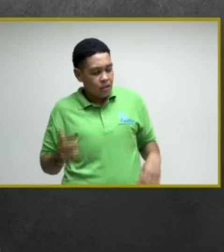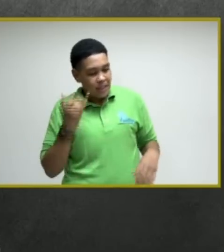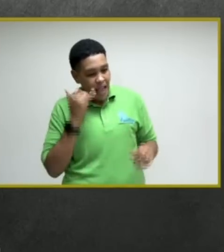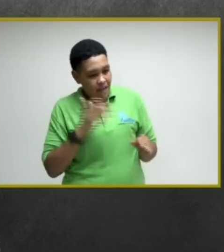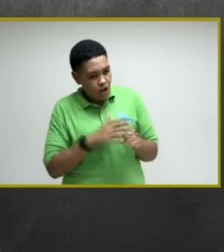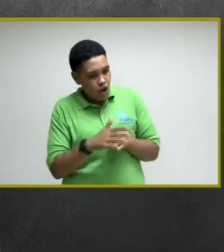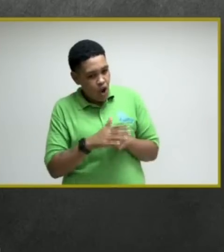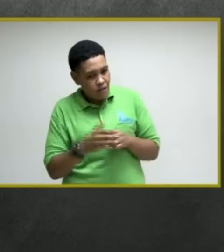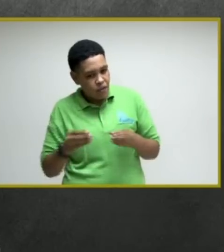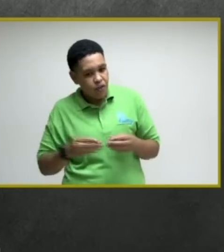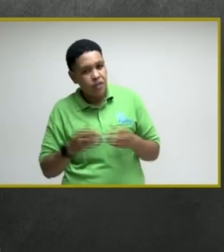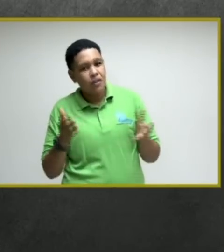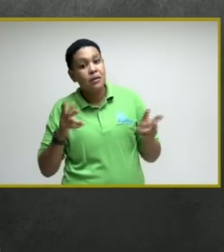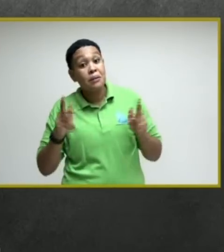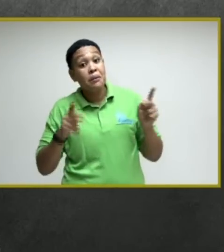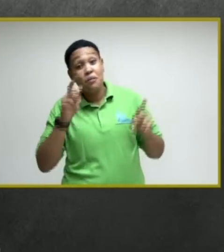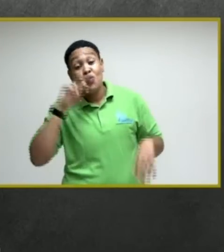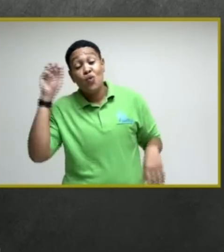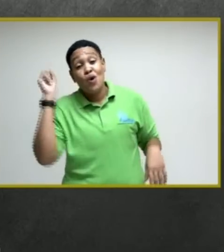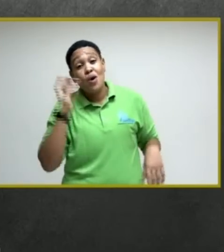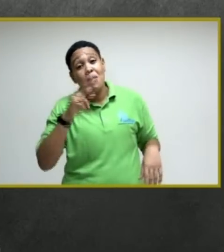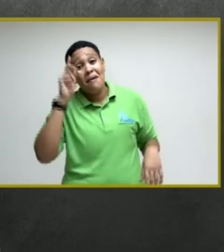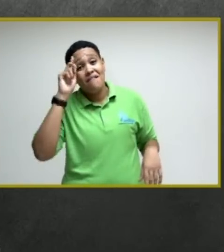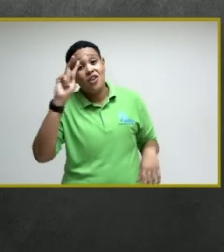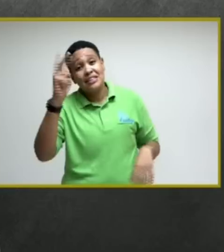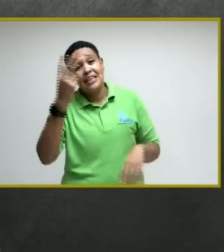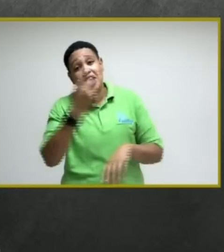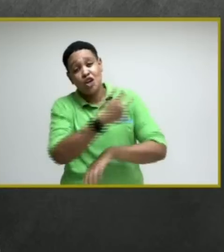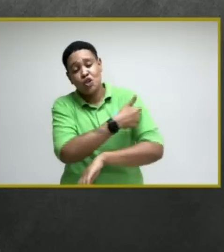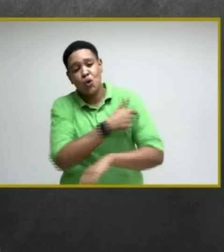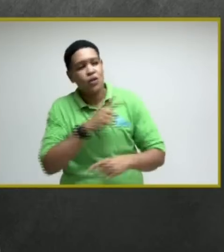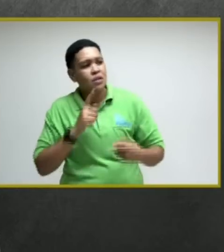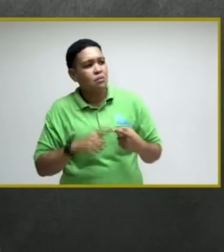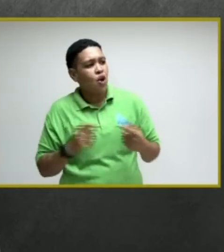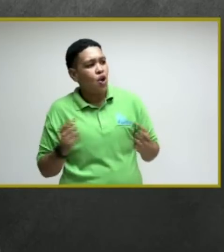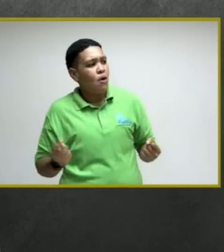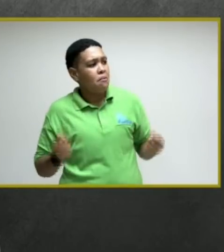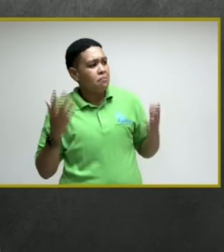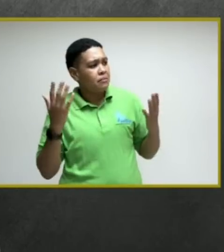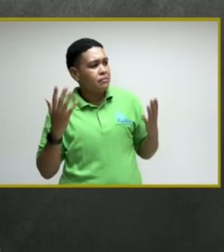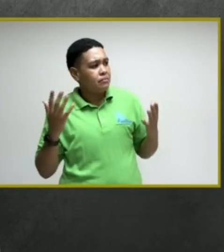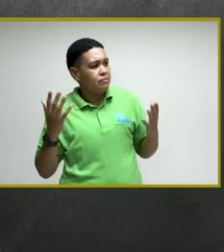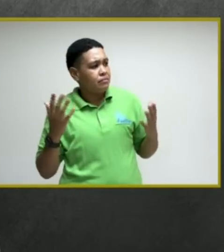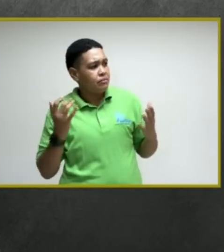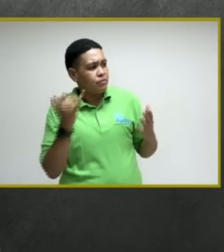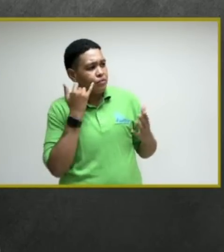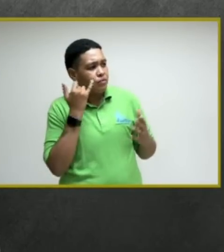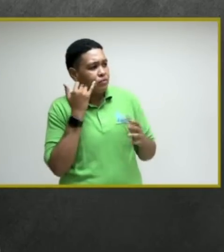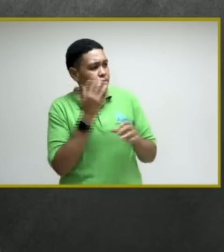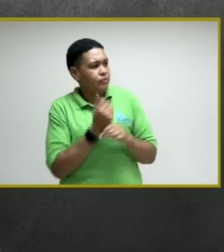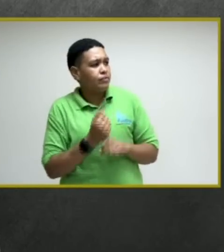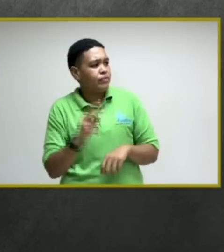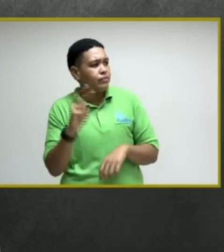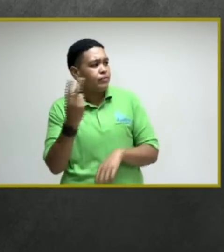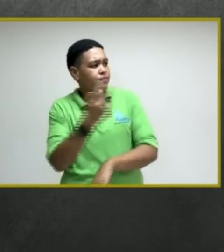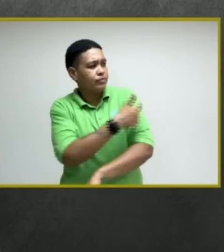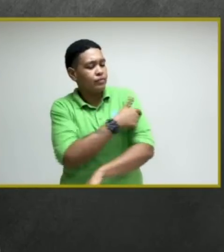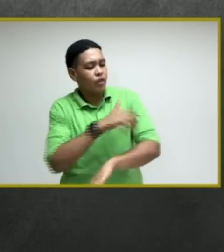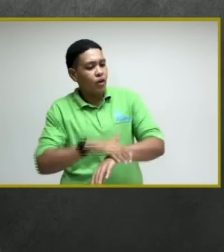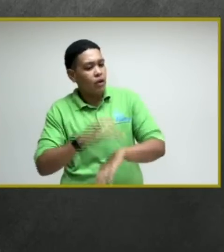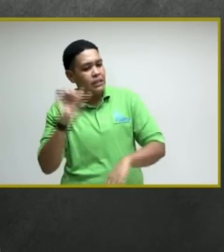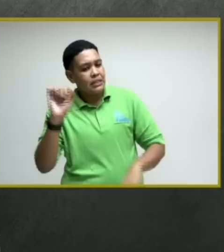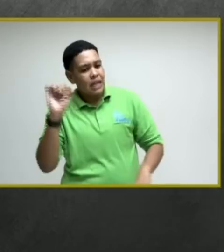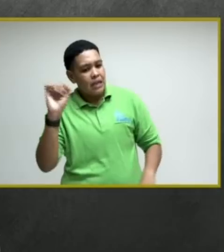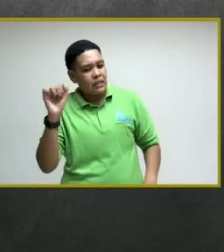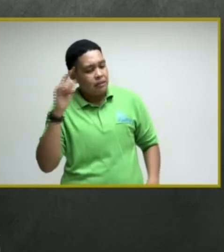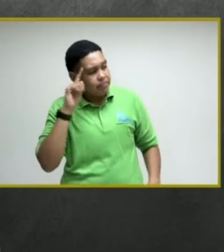the persons who will be returning for the second dose? And how many persons are due for second dose on Saturday coming, I believe